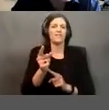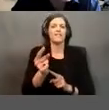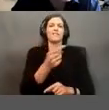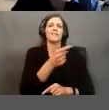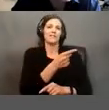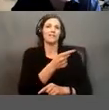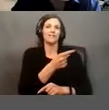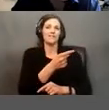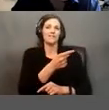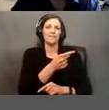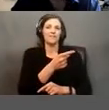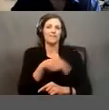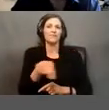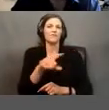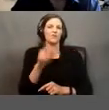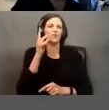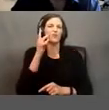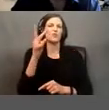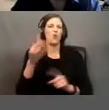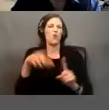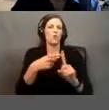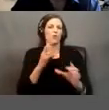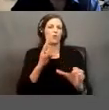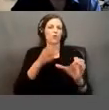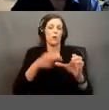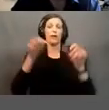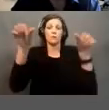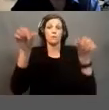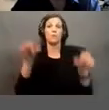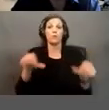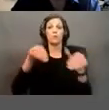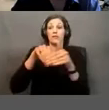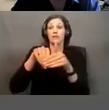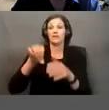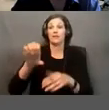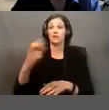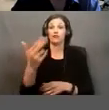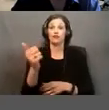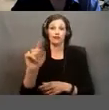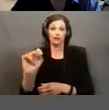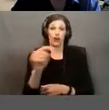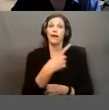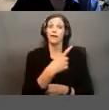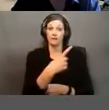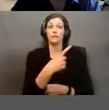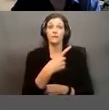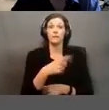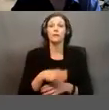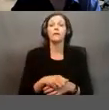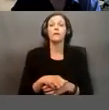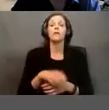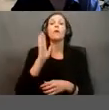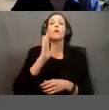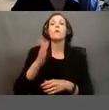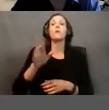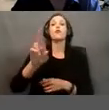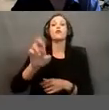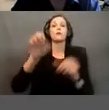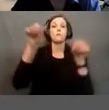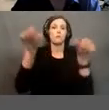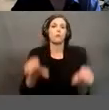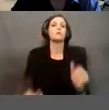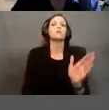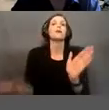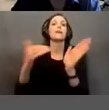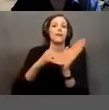you joined. It is posted in chat. And it will be reposted in chat.